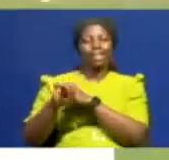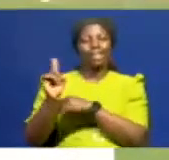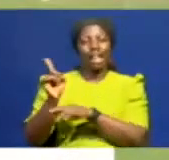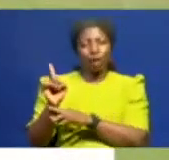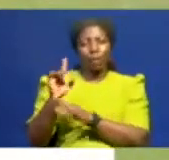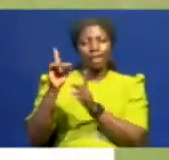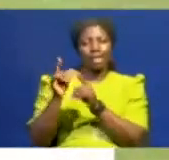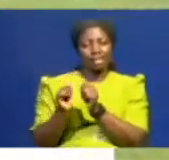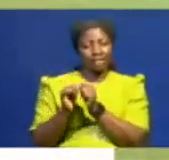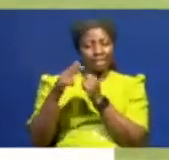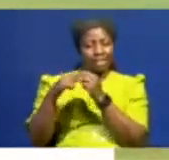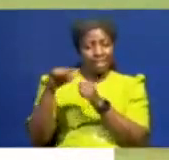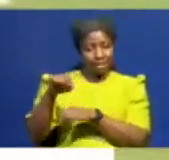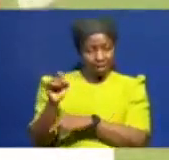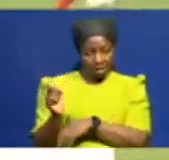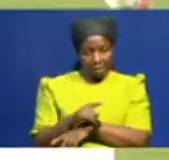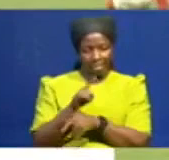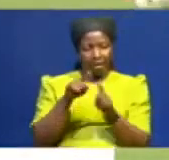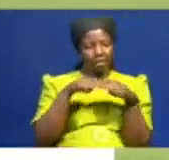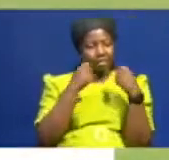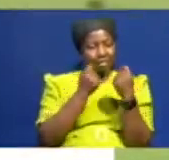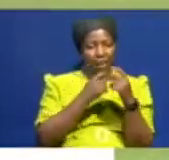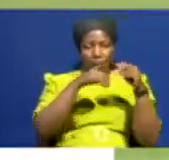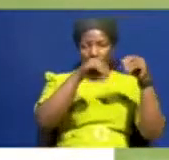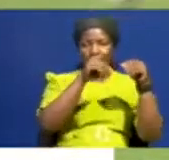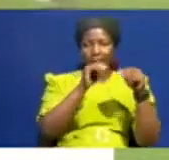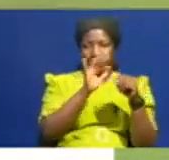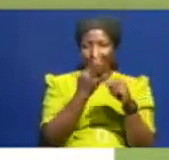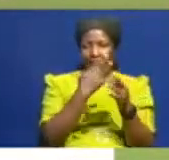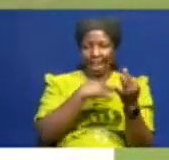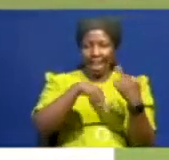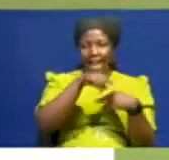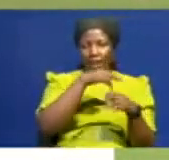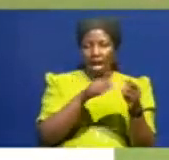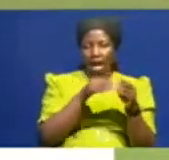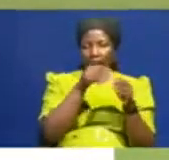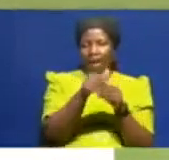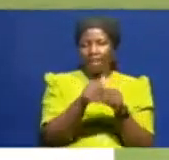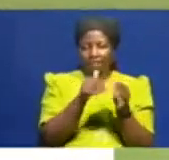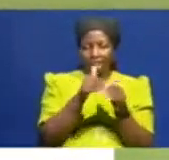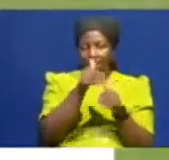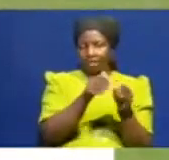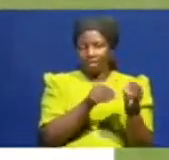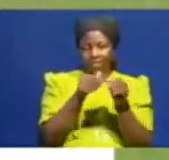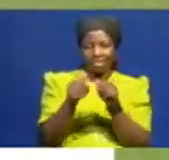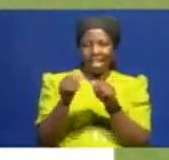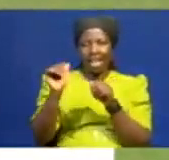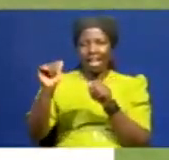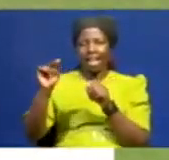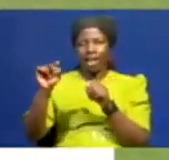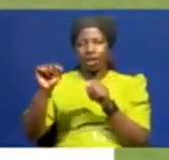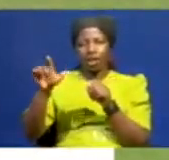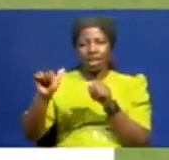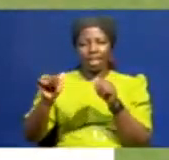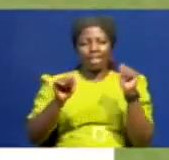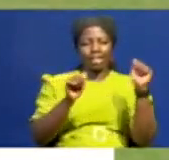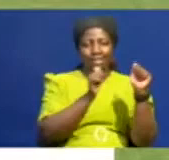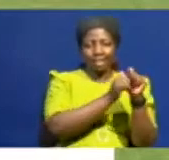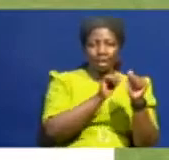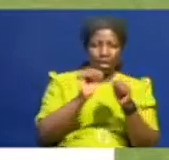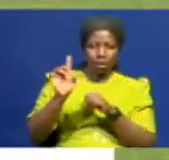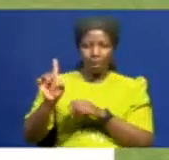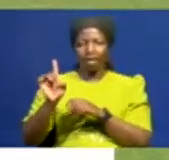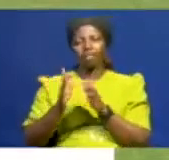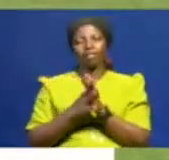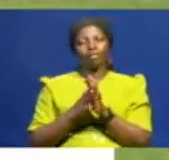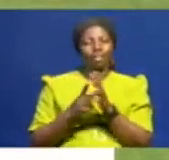of this month. The team qualified for the third round after thrashing Angola 10-1 in the previous round. The aggregate winner of the tie